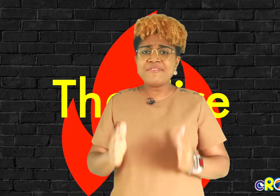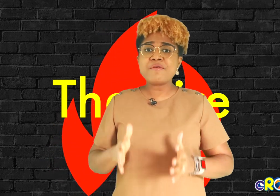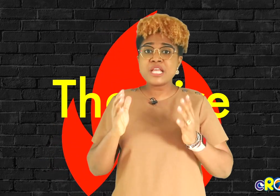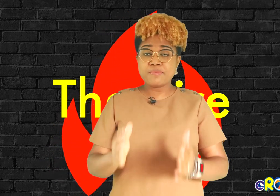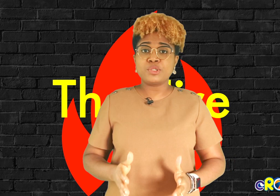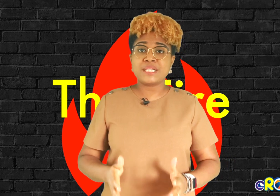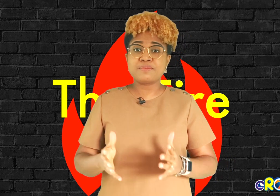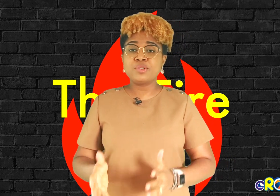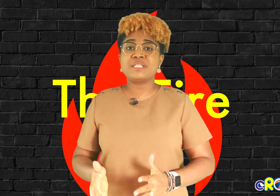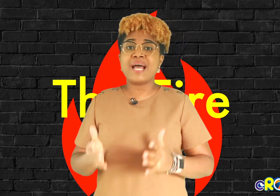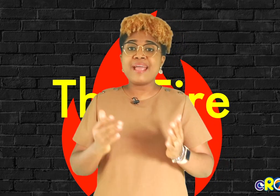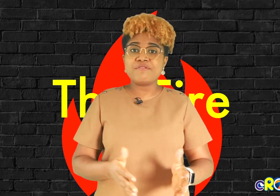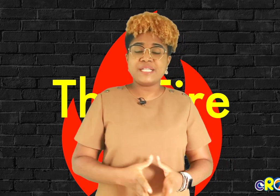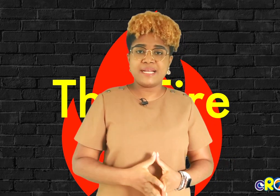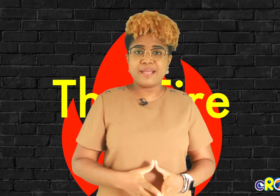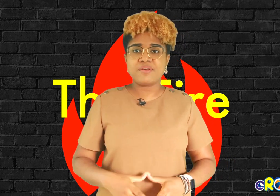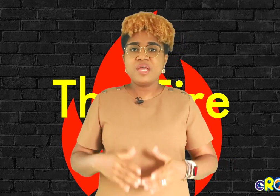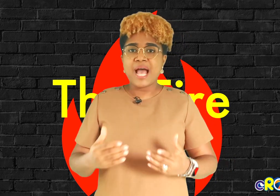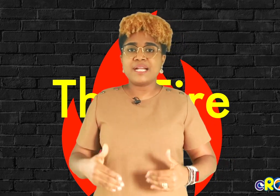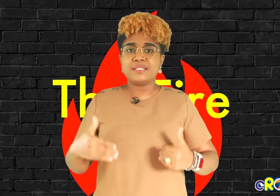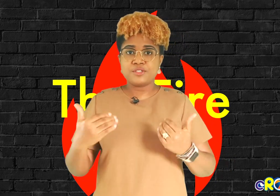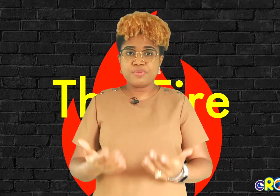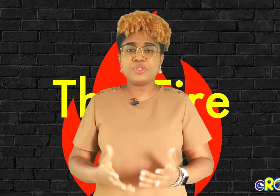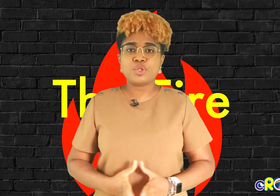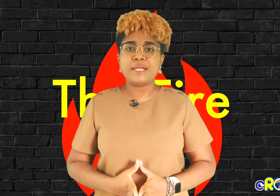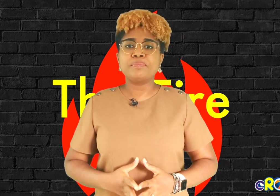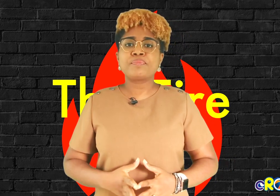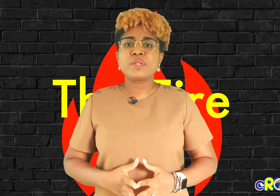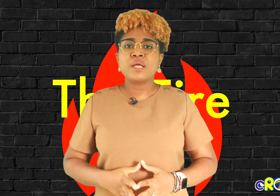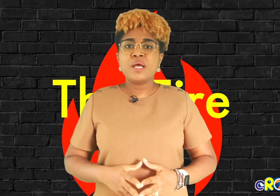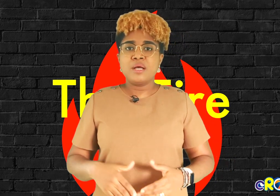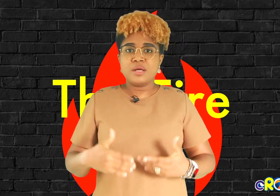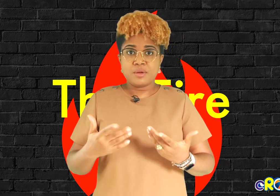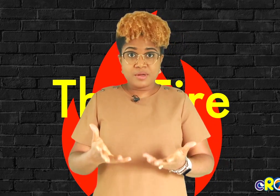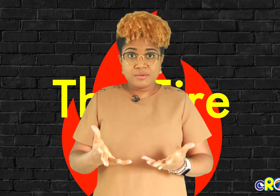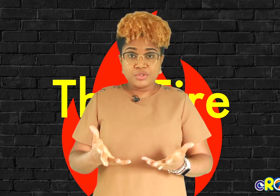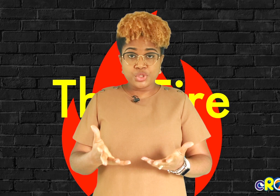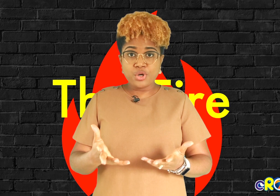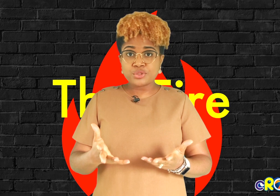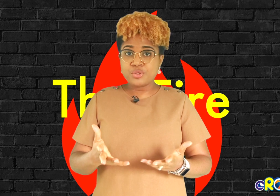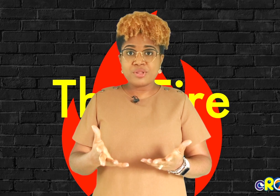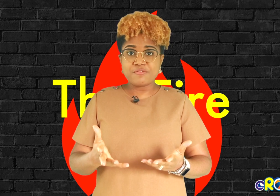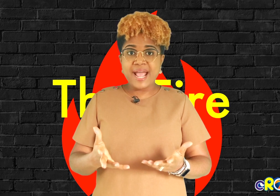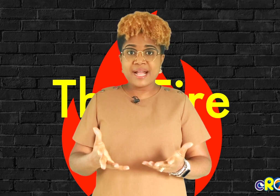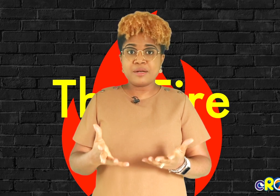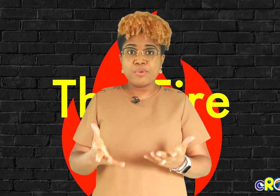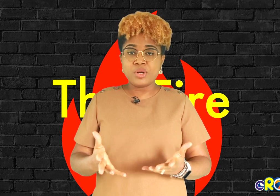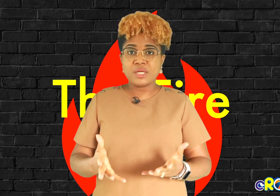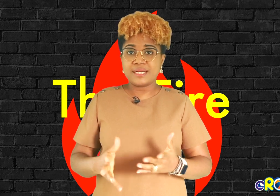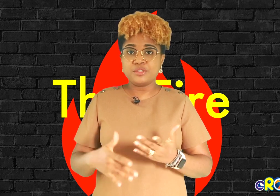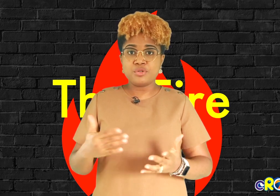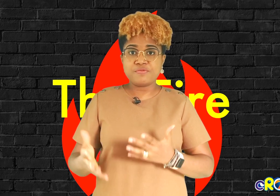is very important, both in our everyday life and spiritually. Do you also know that fire